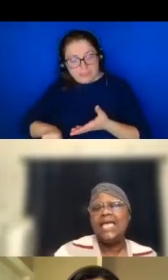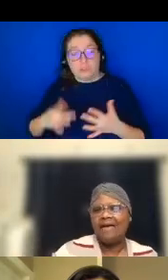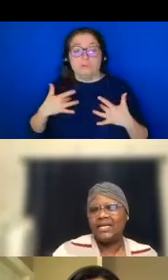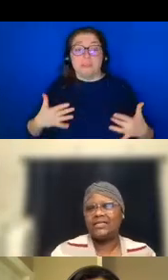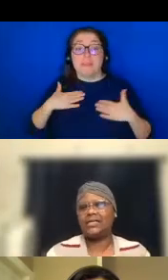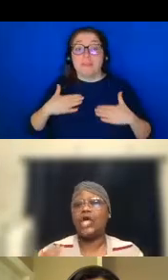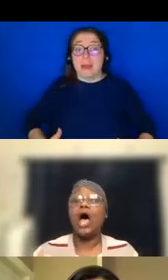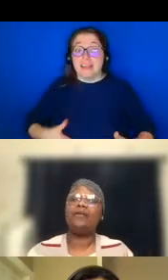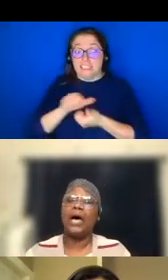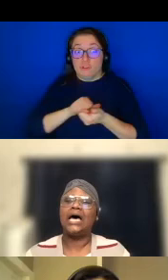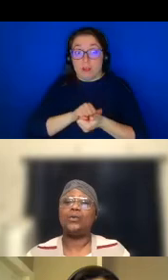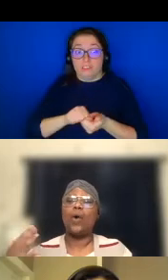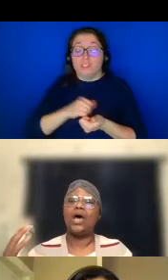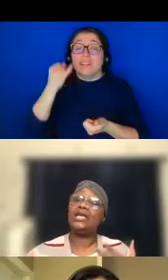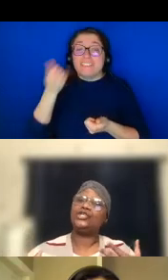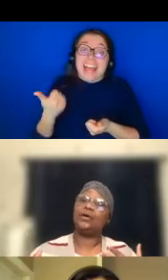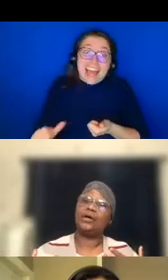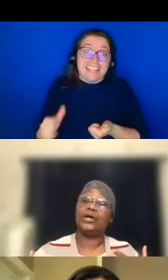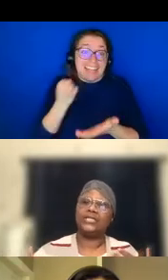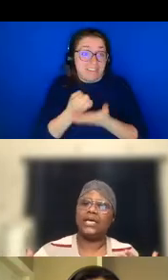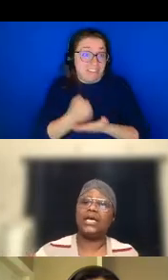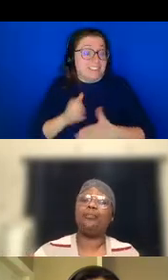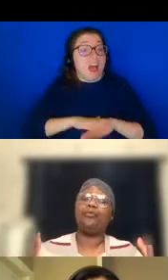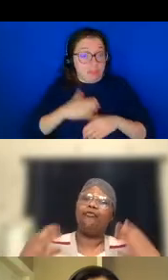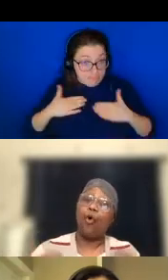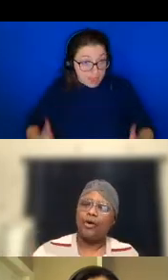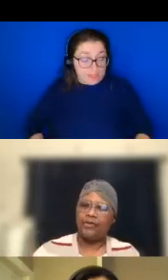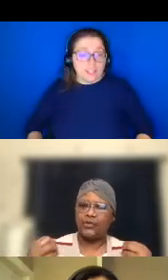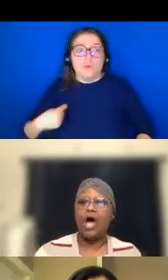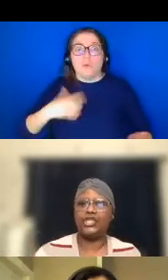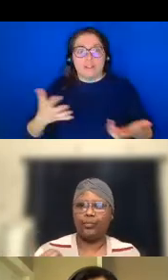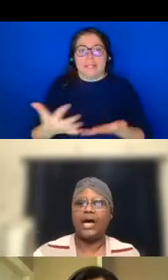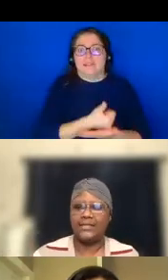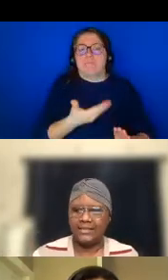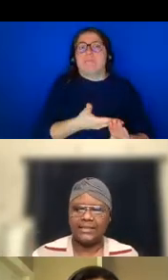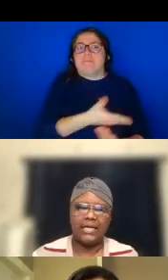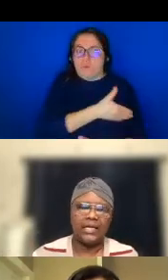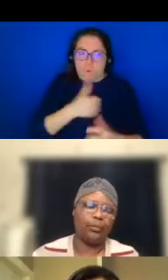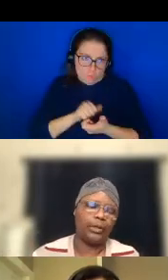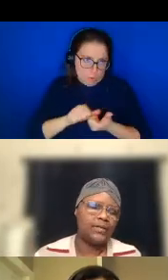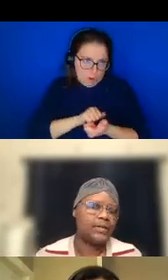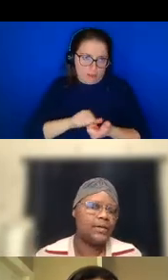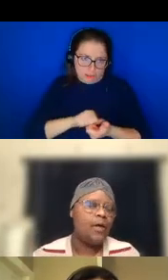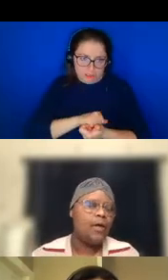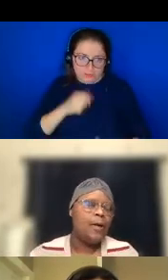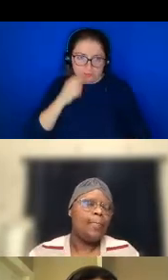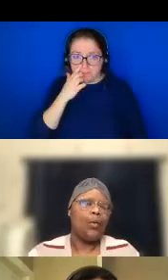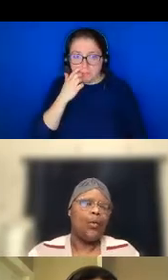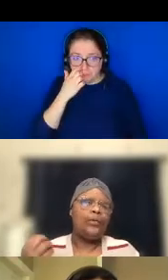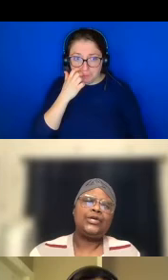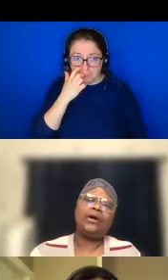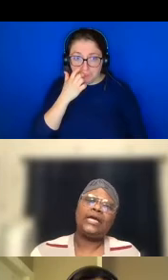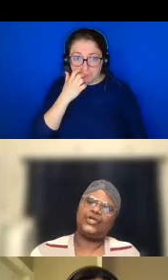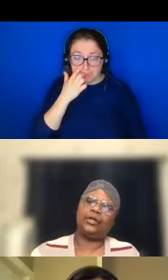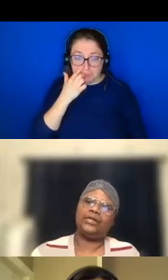any evidence that's on the body, we want to make sure that we're taking it before this washing process is taking place. When